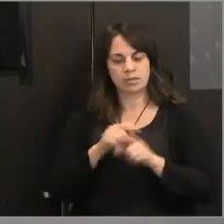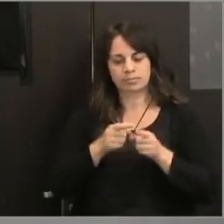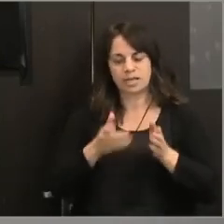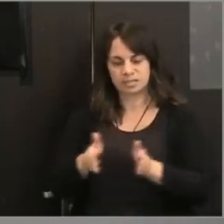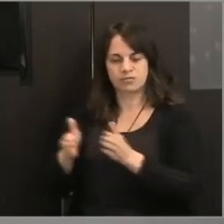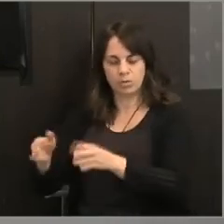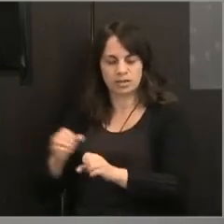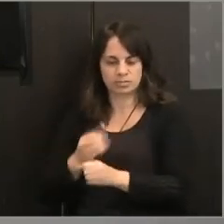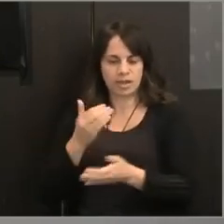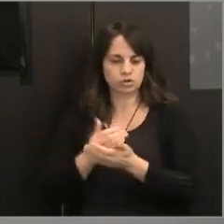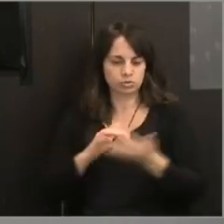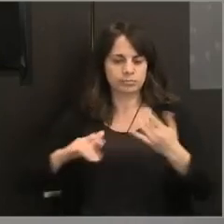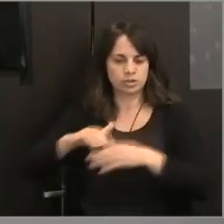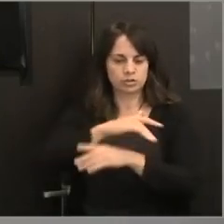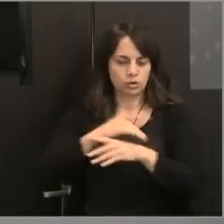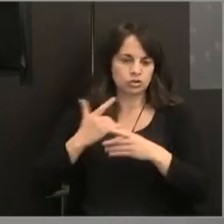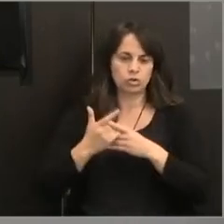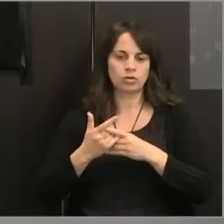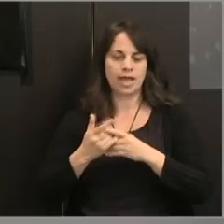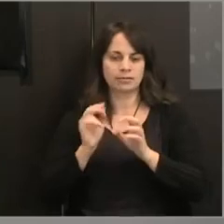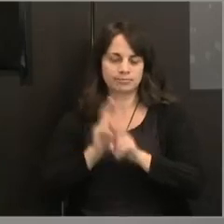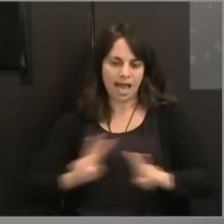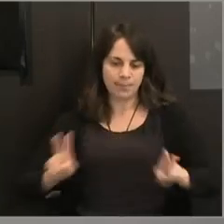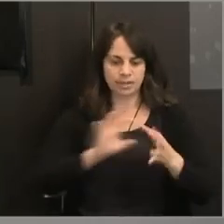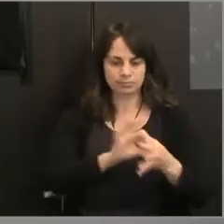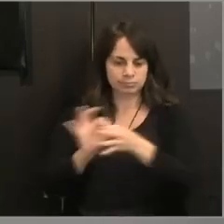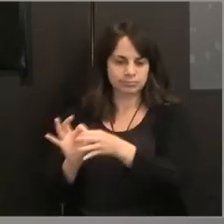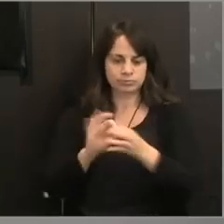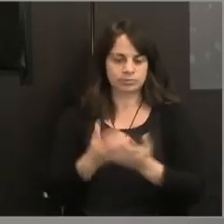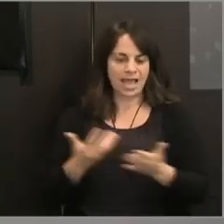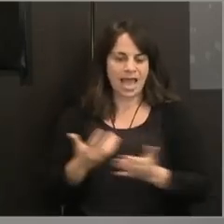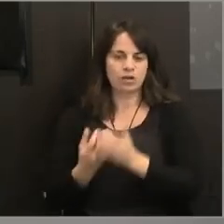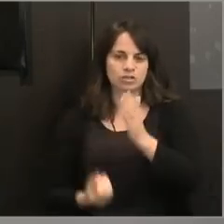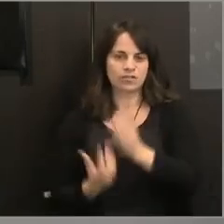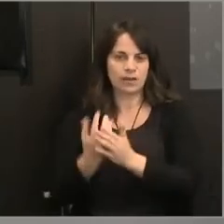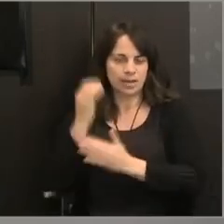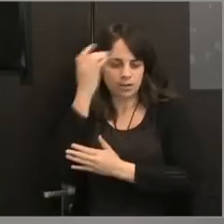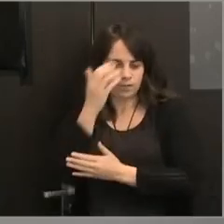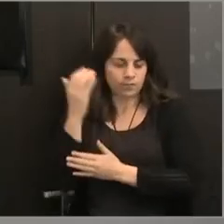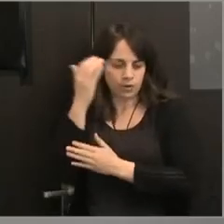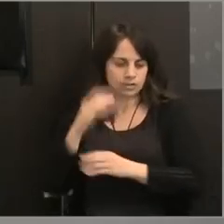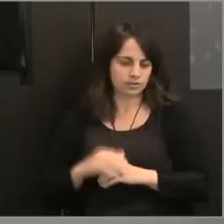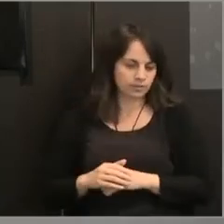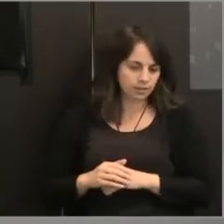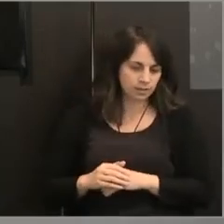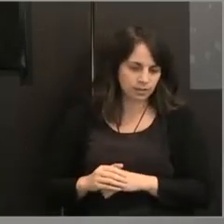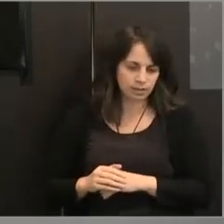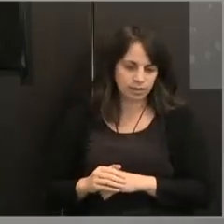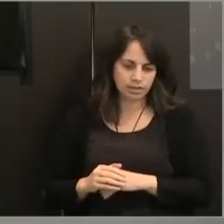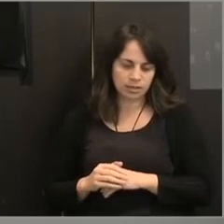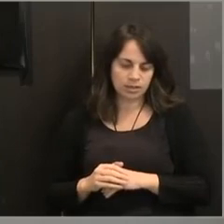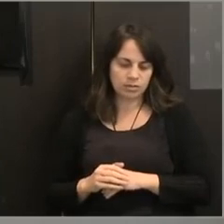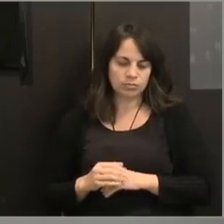ensuring social cohesion and harmony by developing a philosophy or jurisprudence of